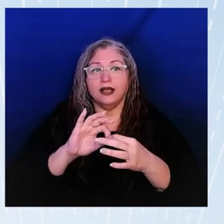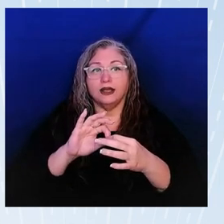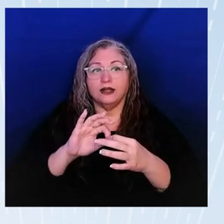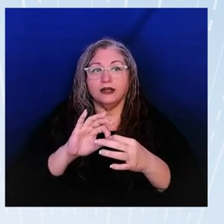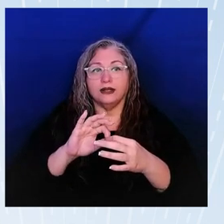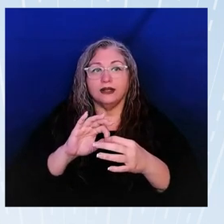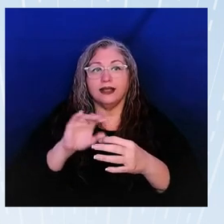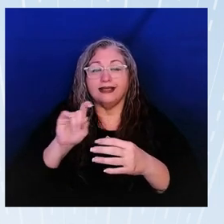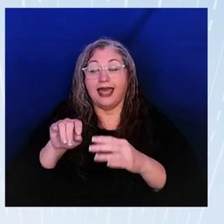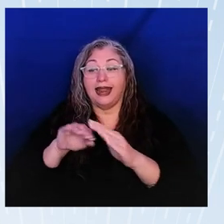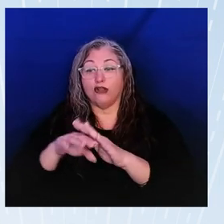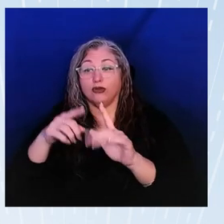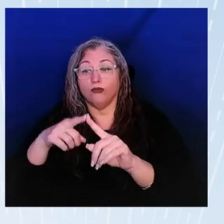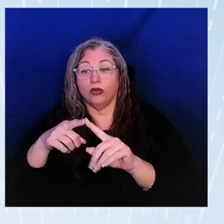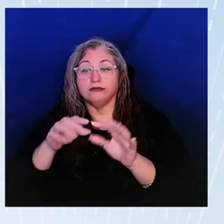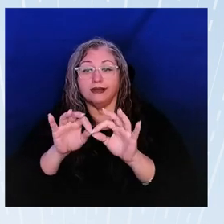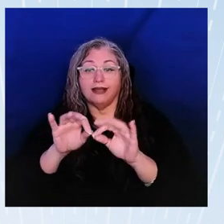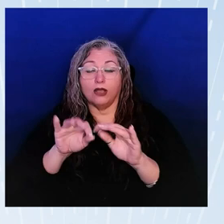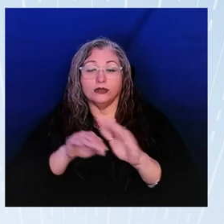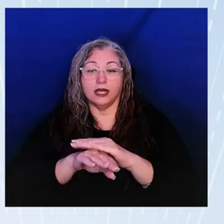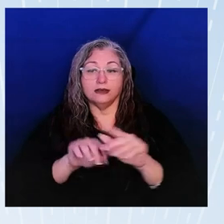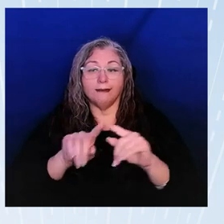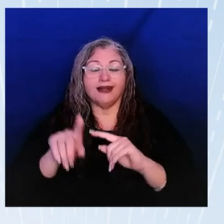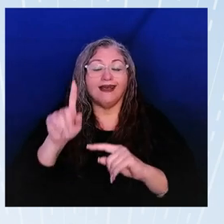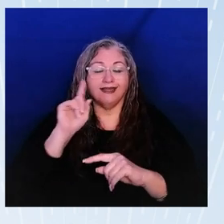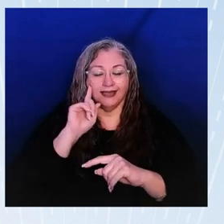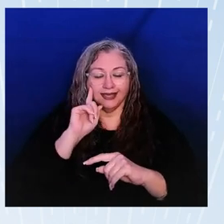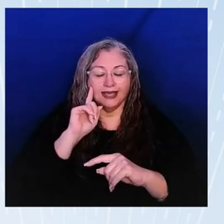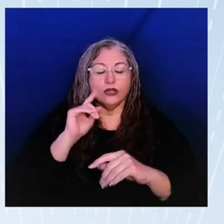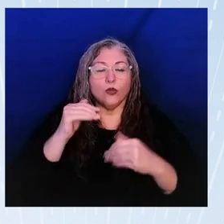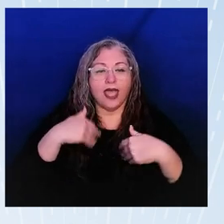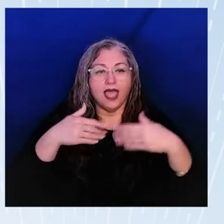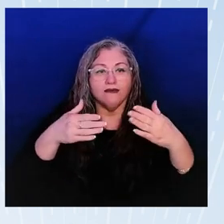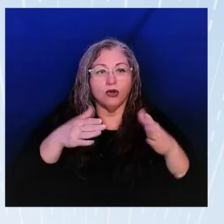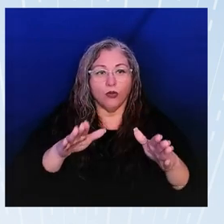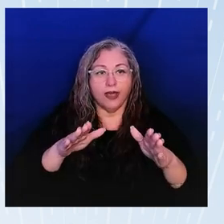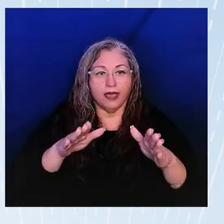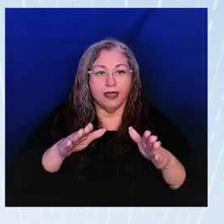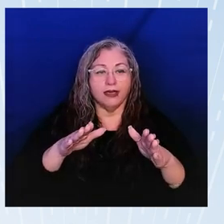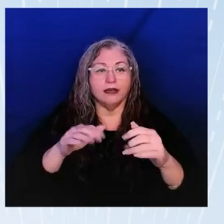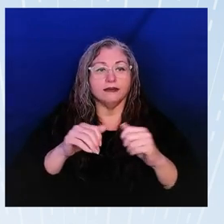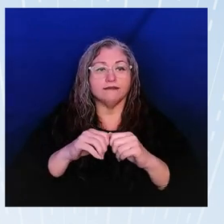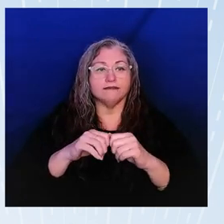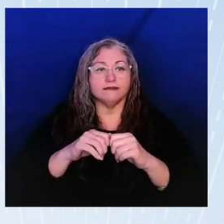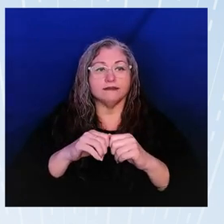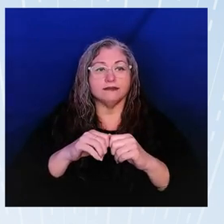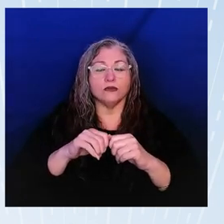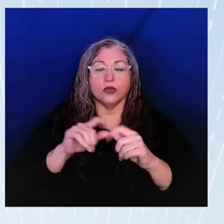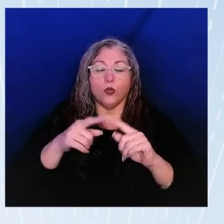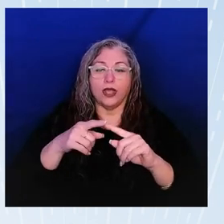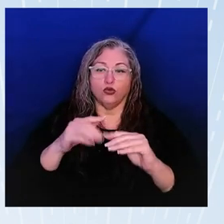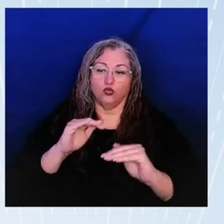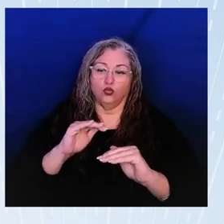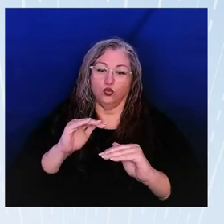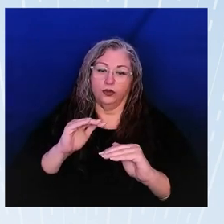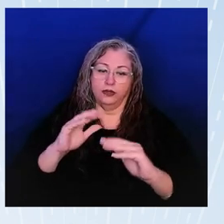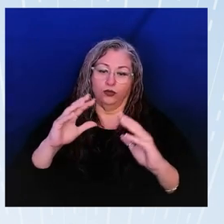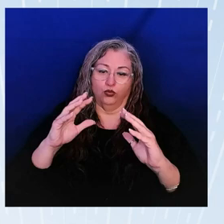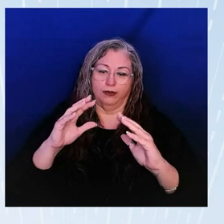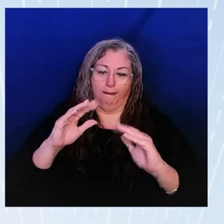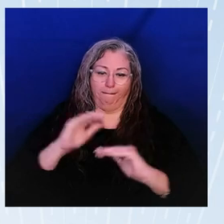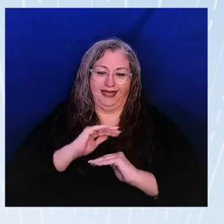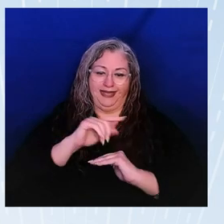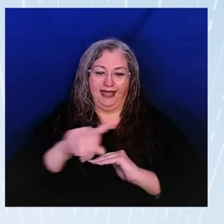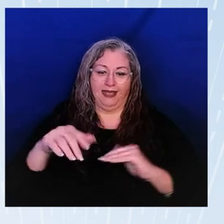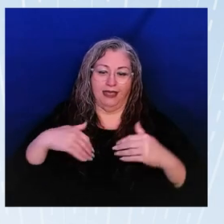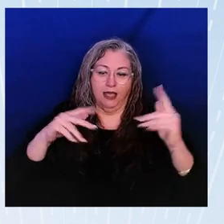language access, but I do think that there is a way in which meeting young people where they are is